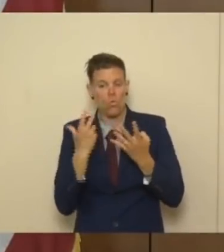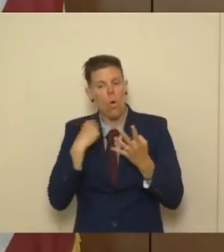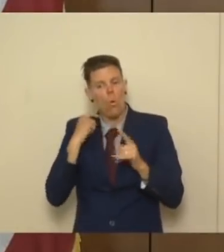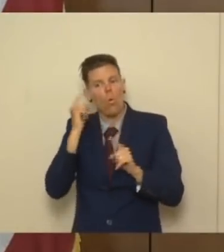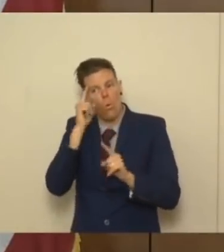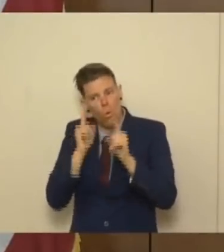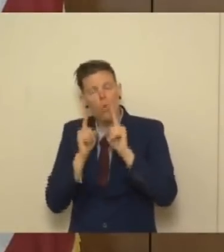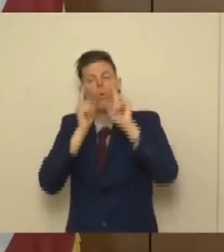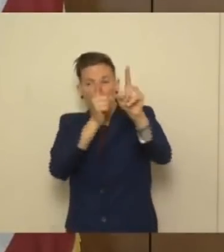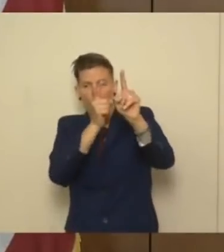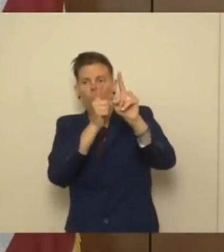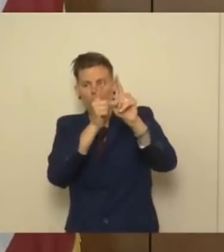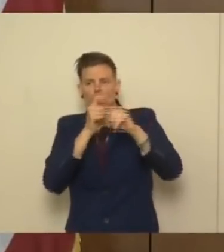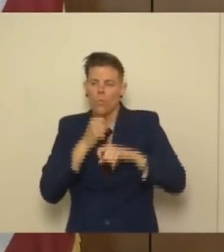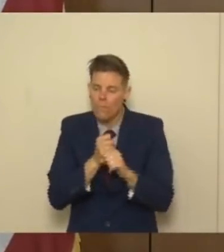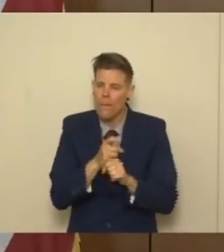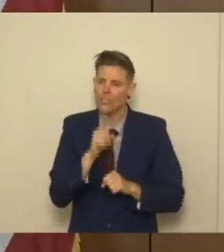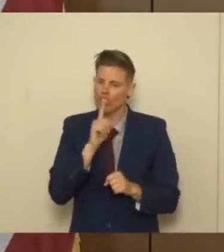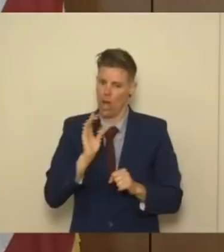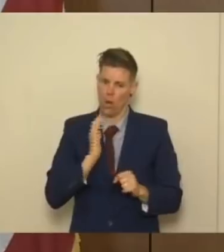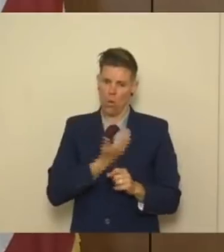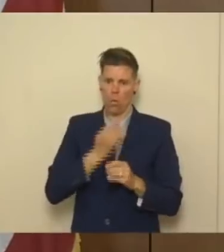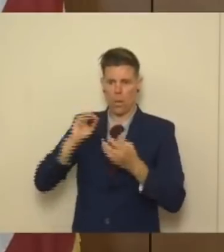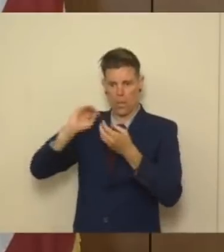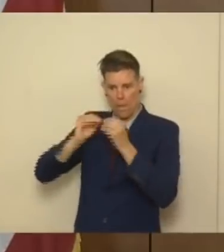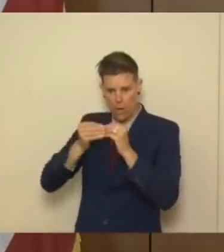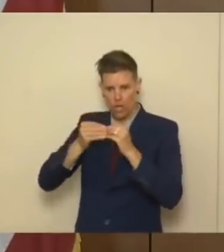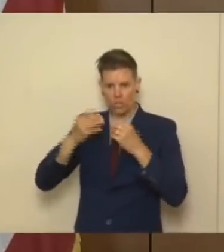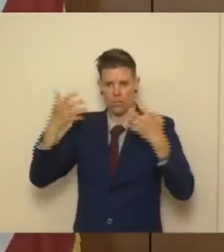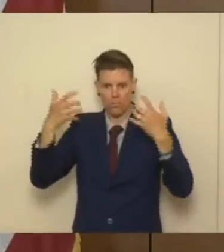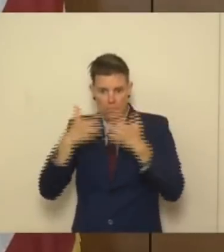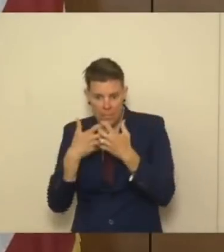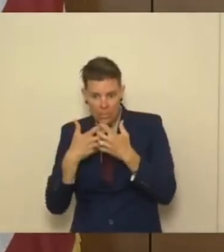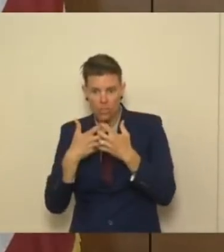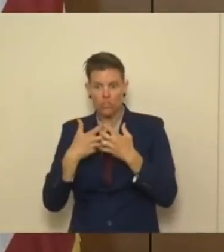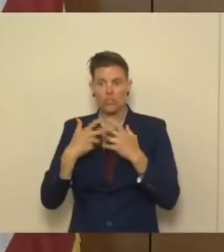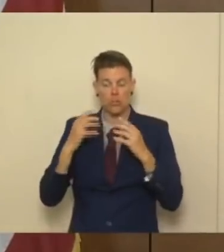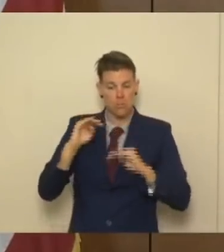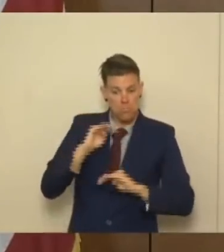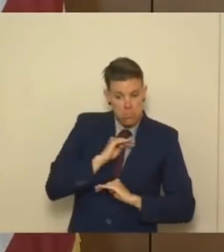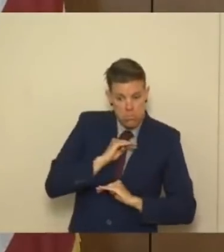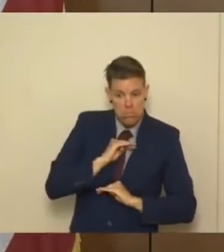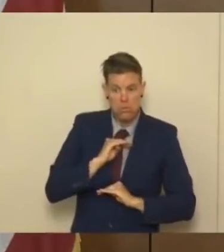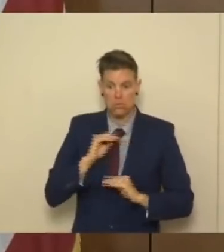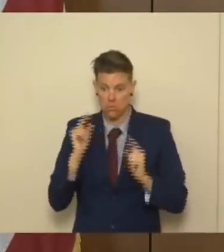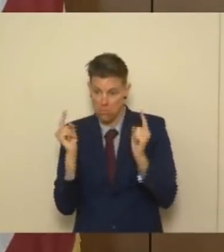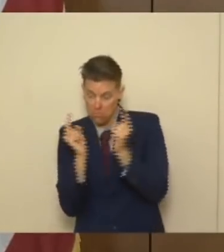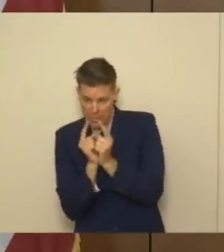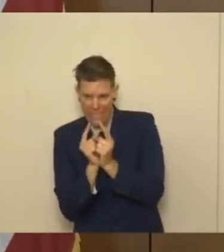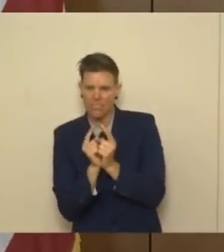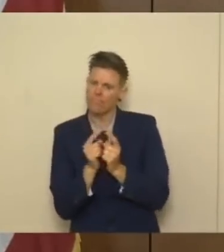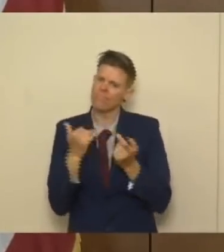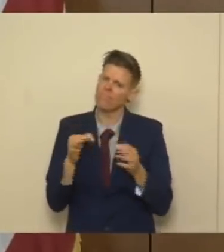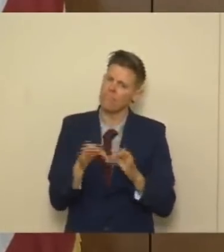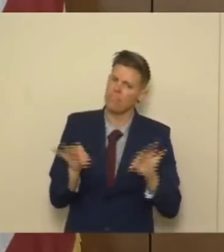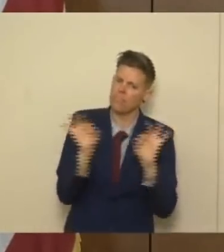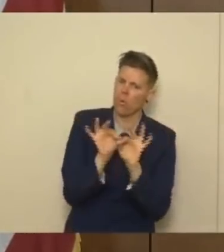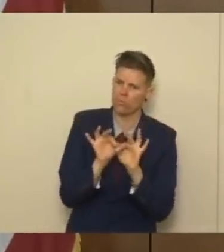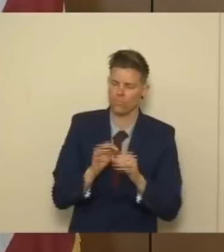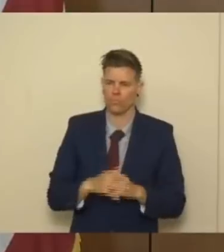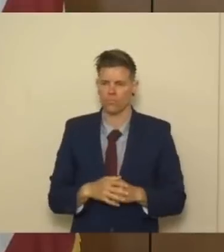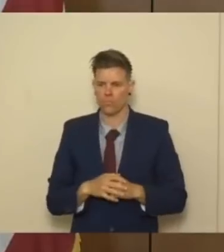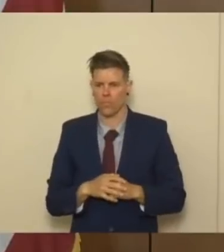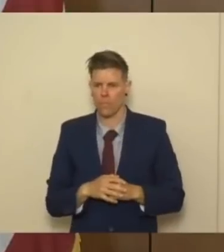that data is consistent with safe opening. The second thing you asked me about schools is, so the